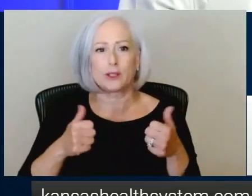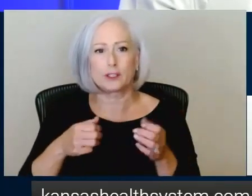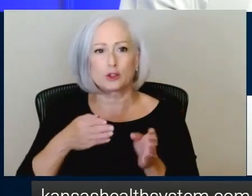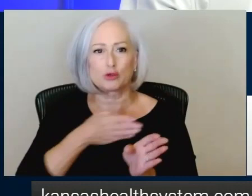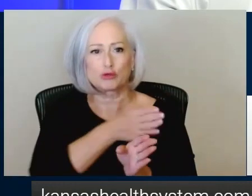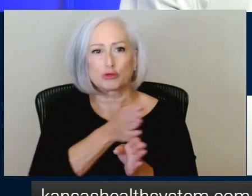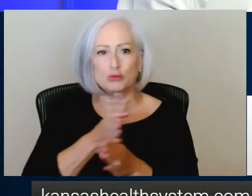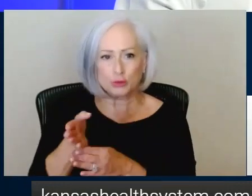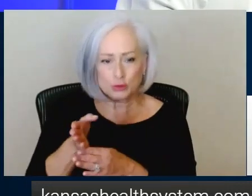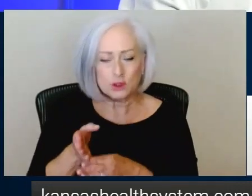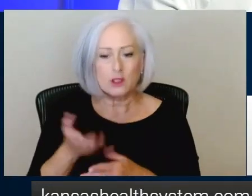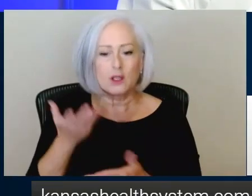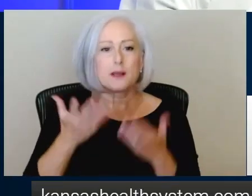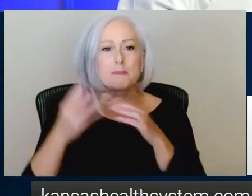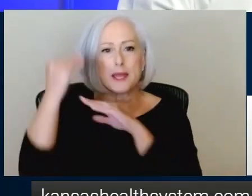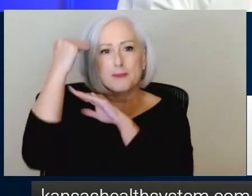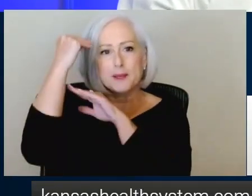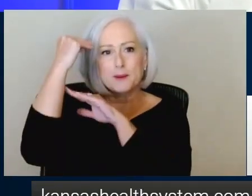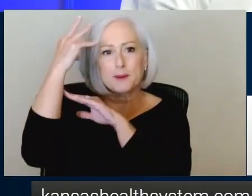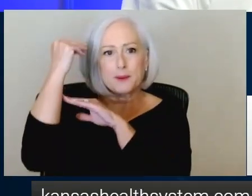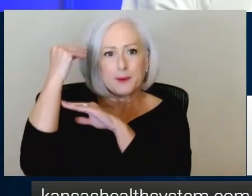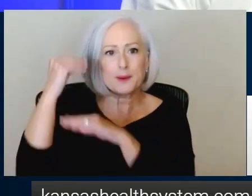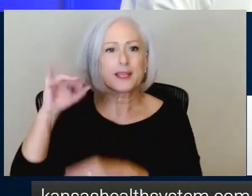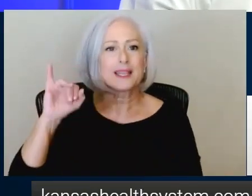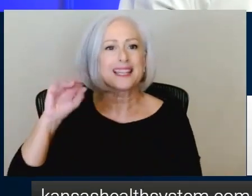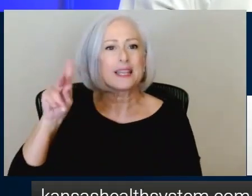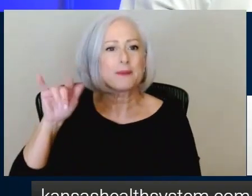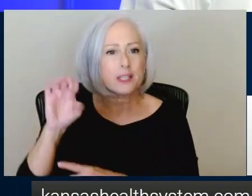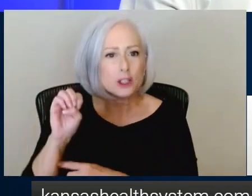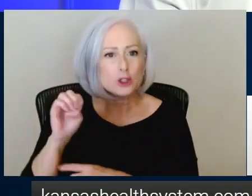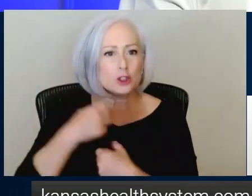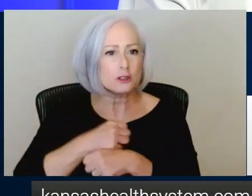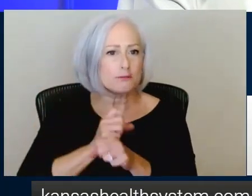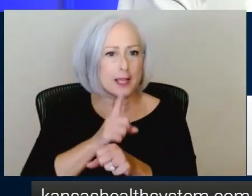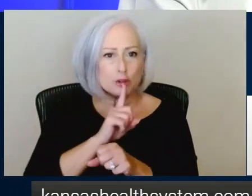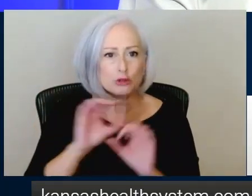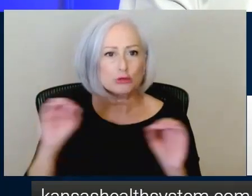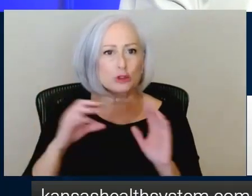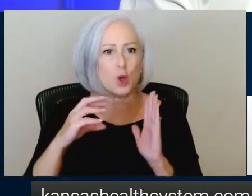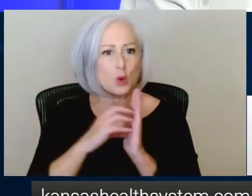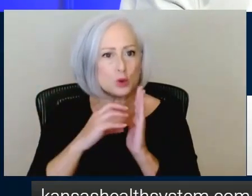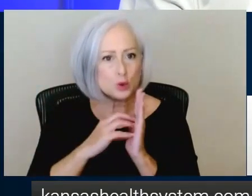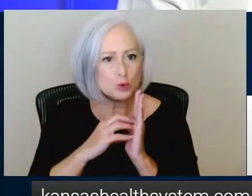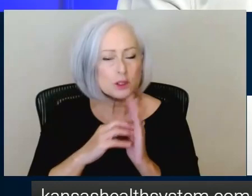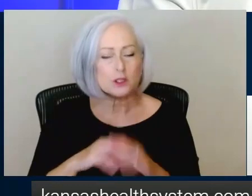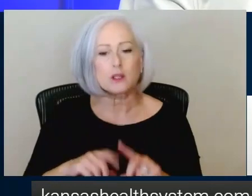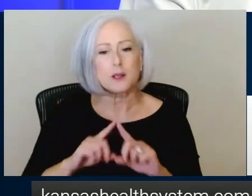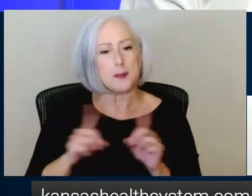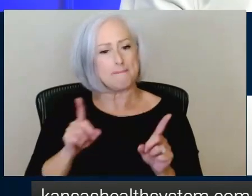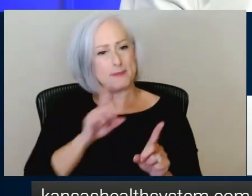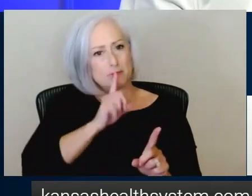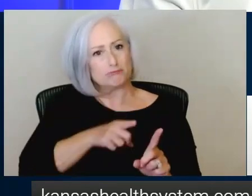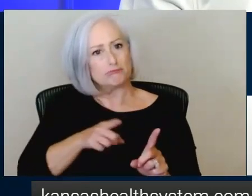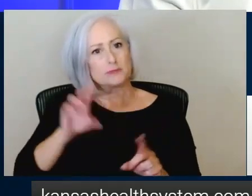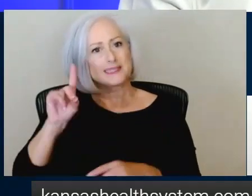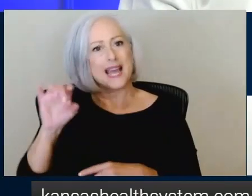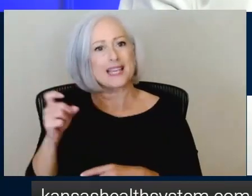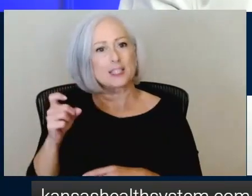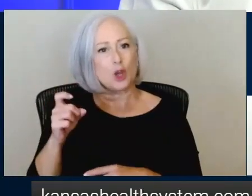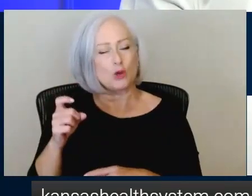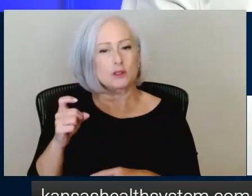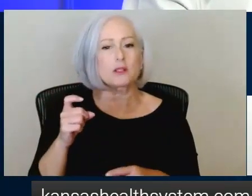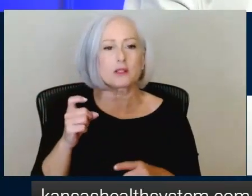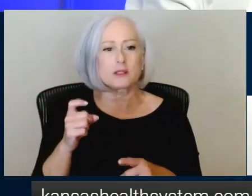some imaging of your brain to make sure there's not a tumor or something of that nature. But by and large, this is a diagnosis that is made at